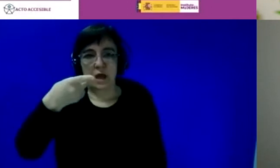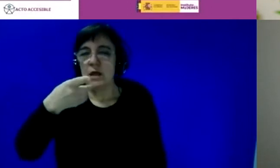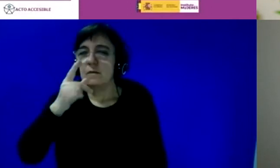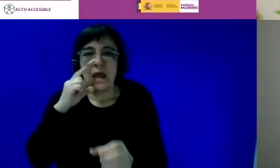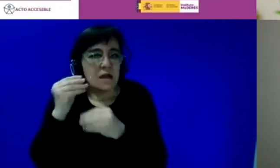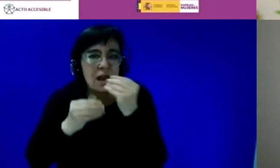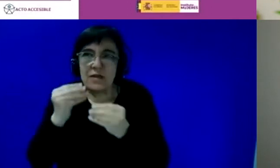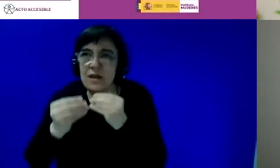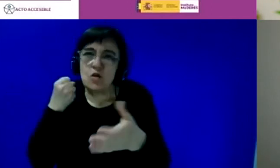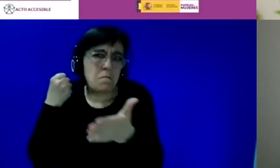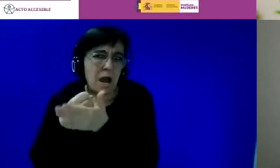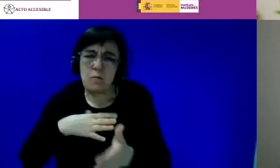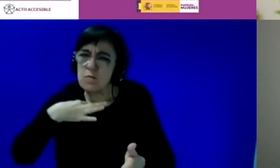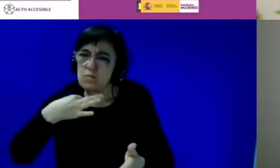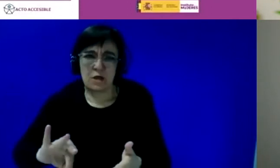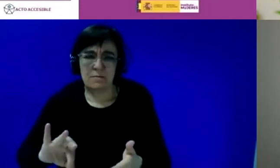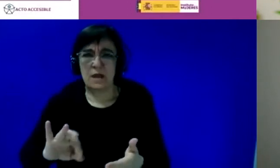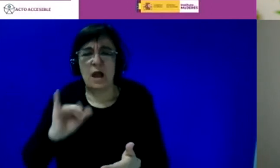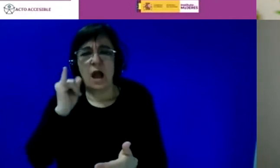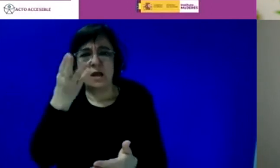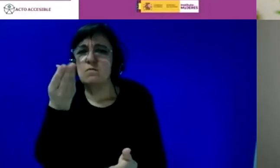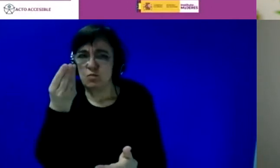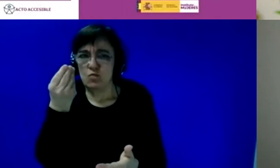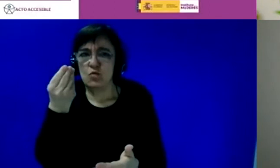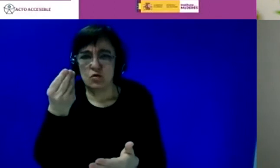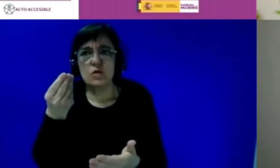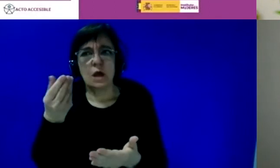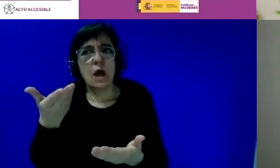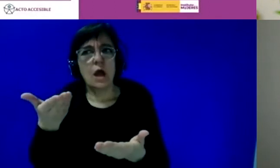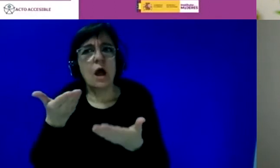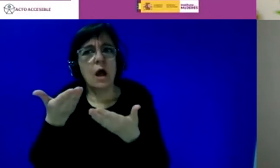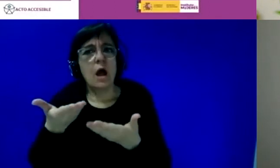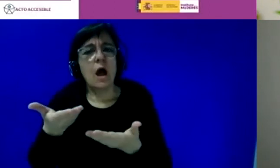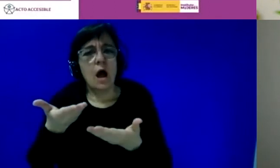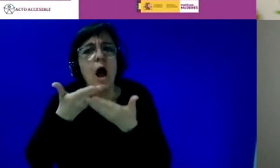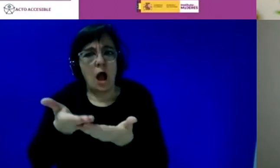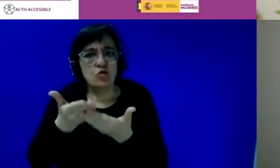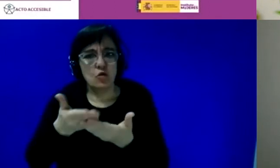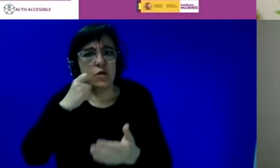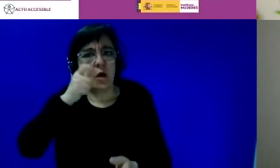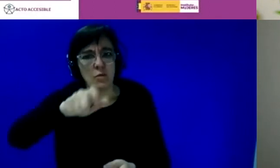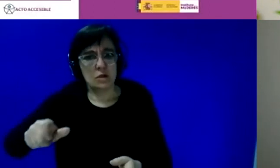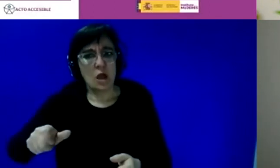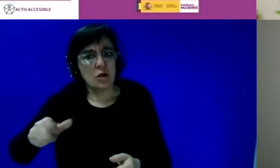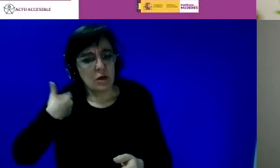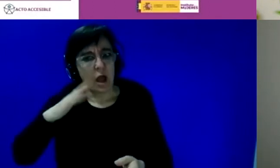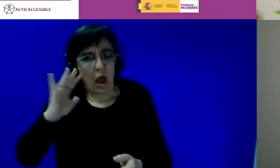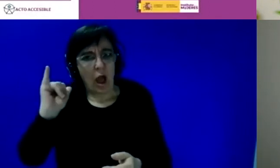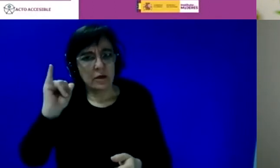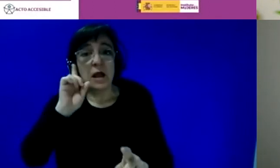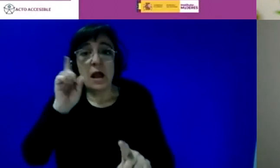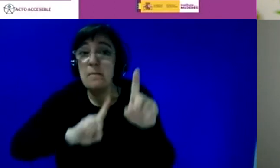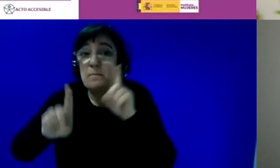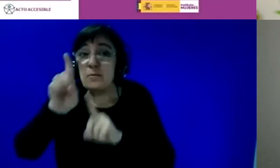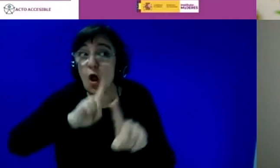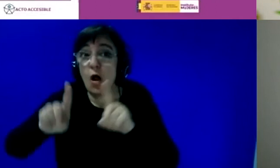of humanitarian aid coming into Ukraine, but there is a problem because this humanitarian aid is not sorted into